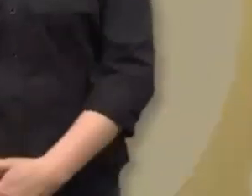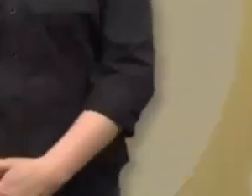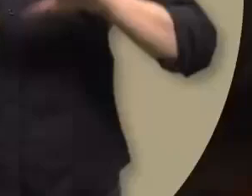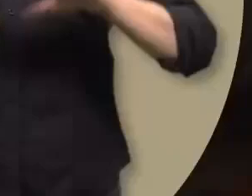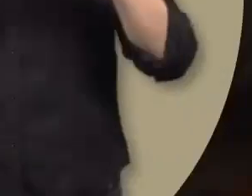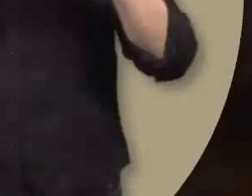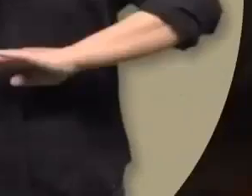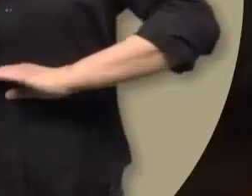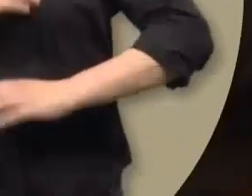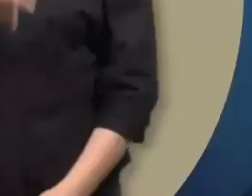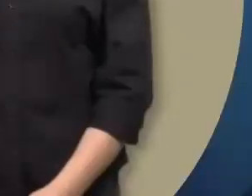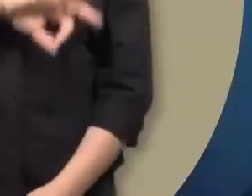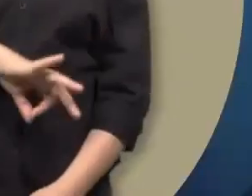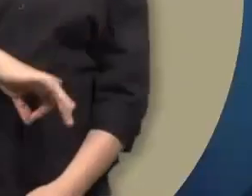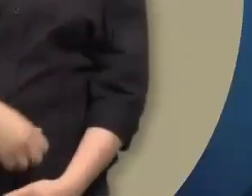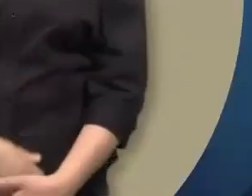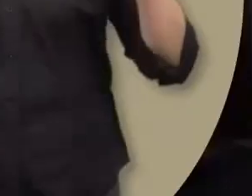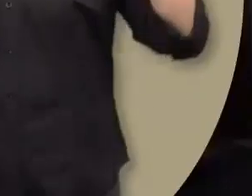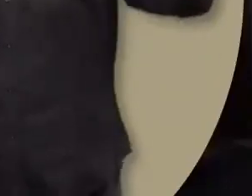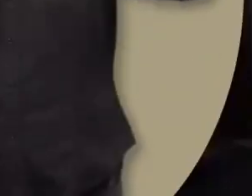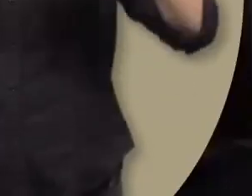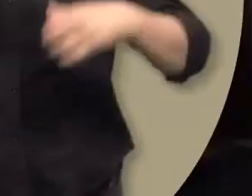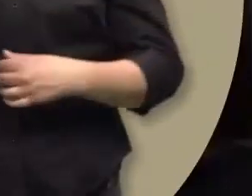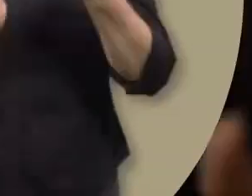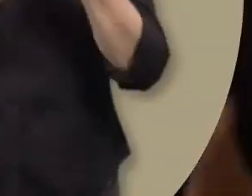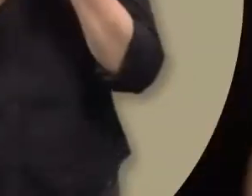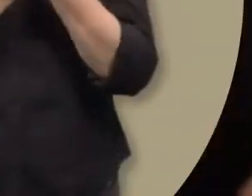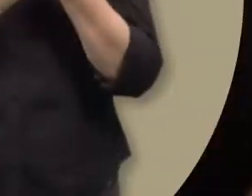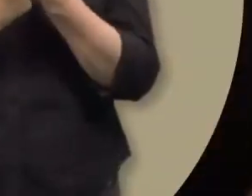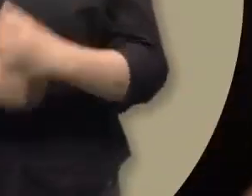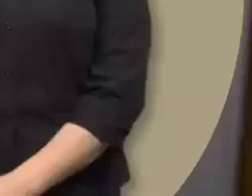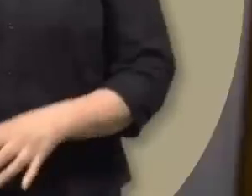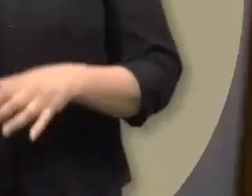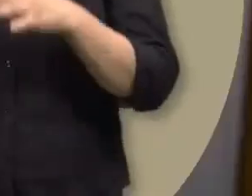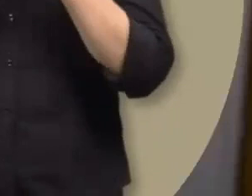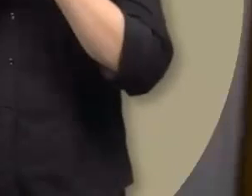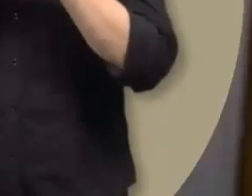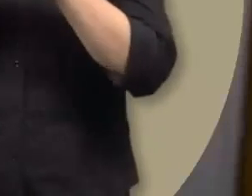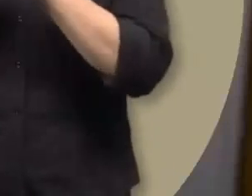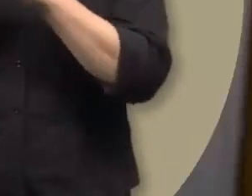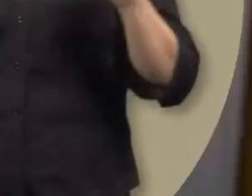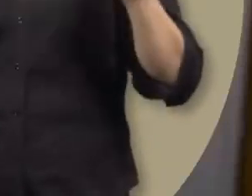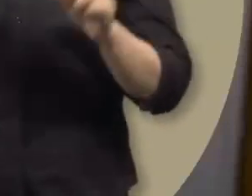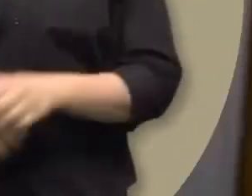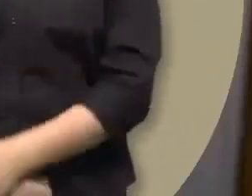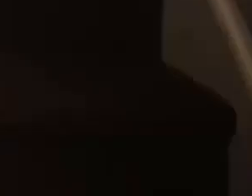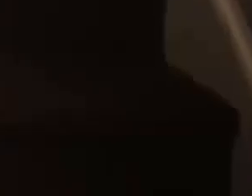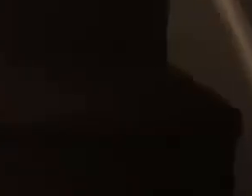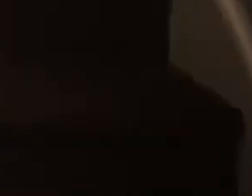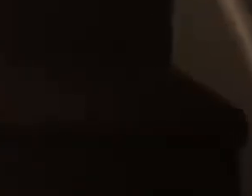Relief, completeness, beneficial, Hope. support, freedom keeps coming to